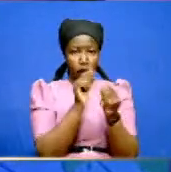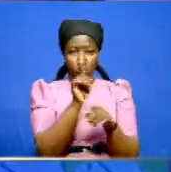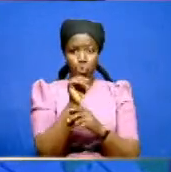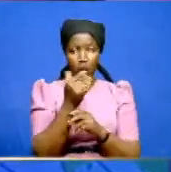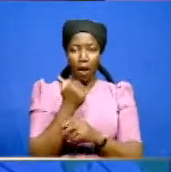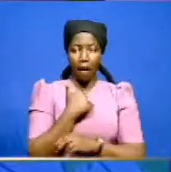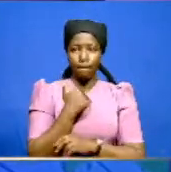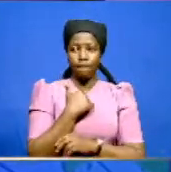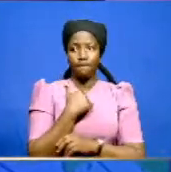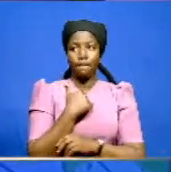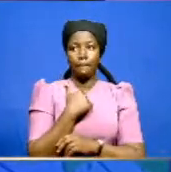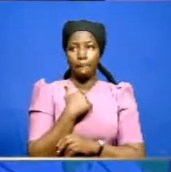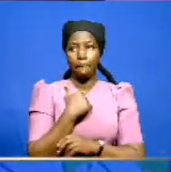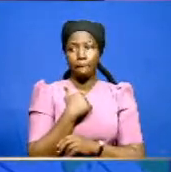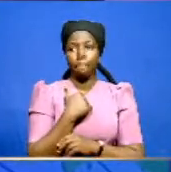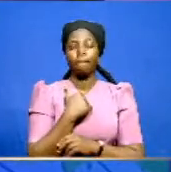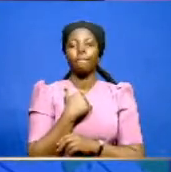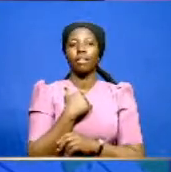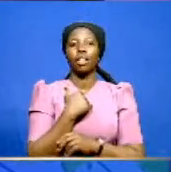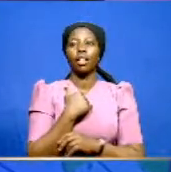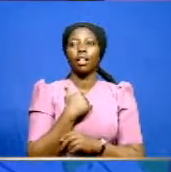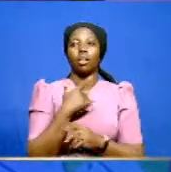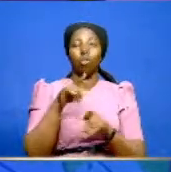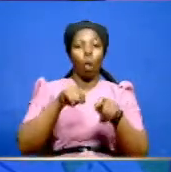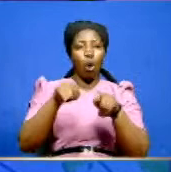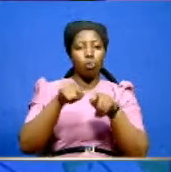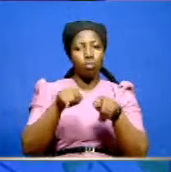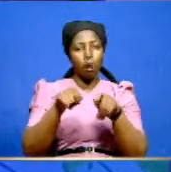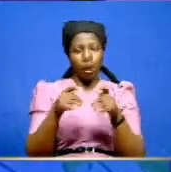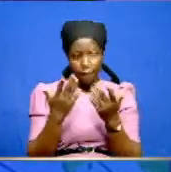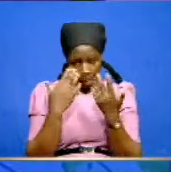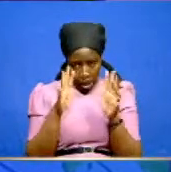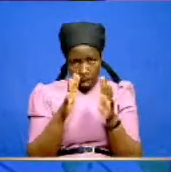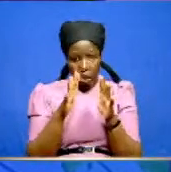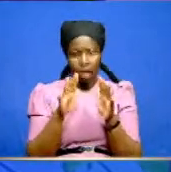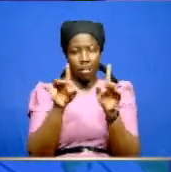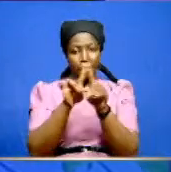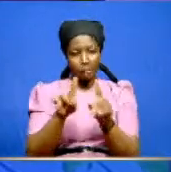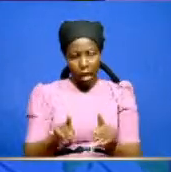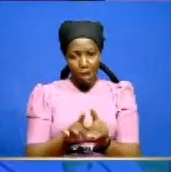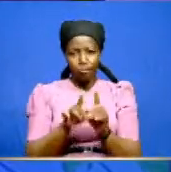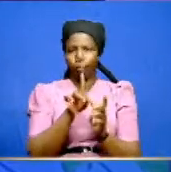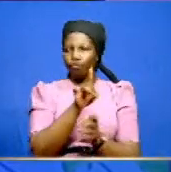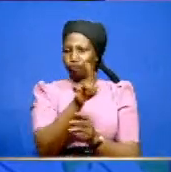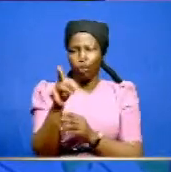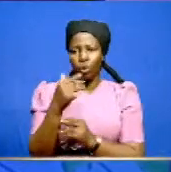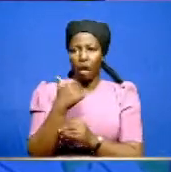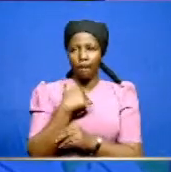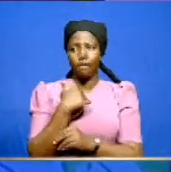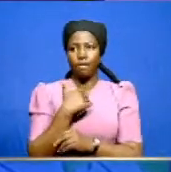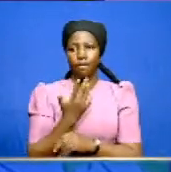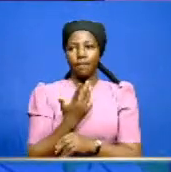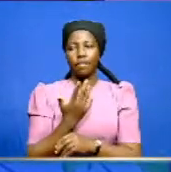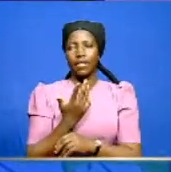able to run. And of course, the fact that you have